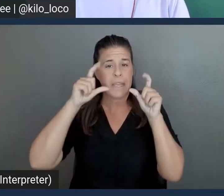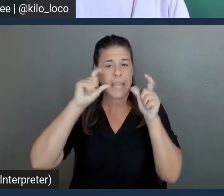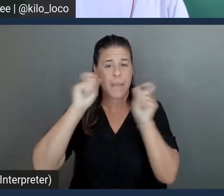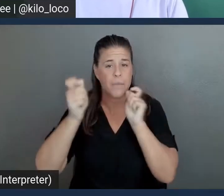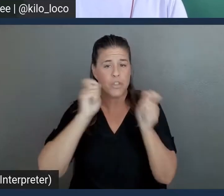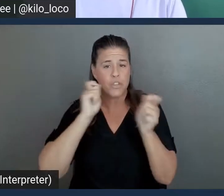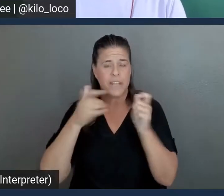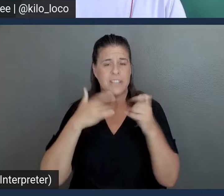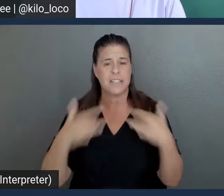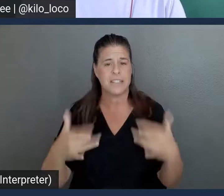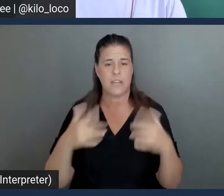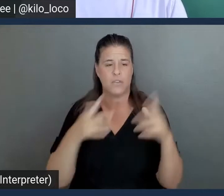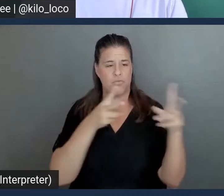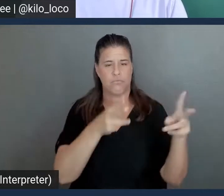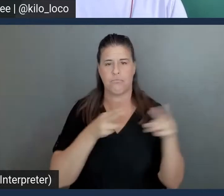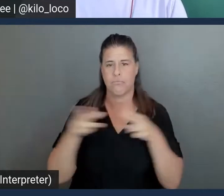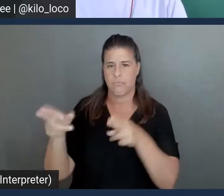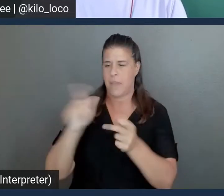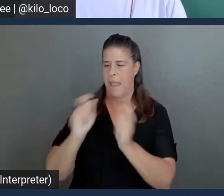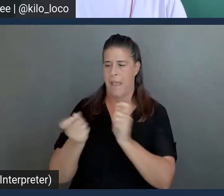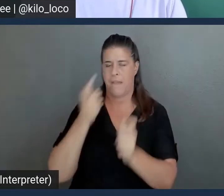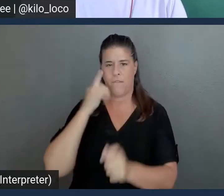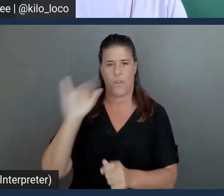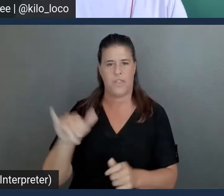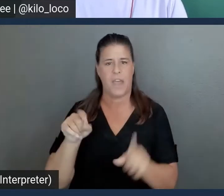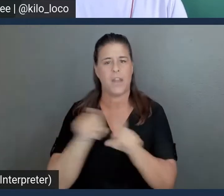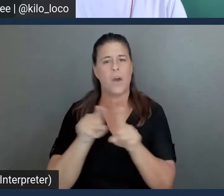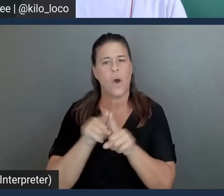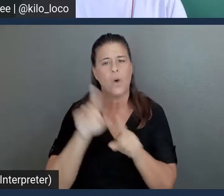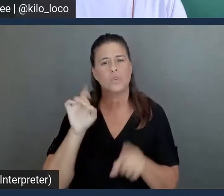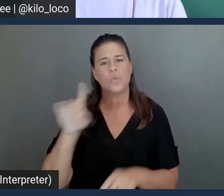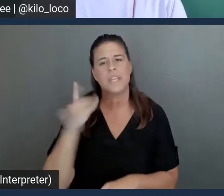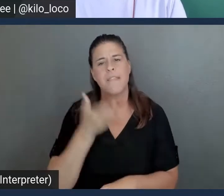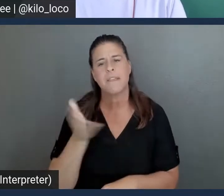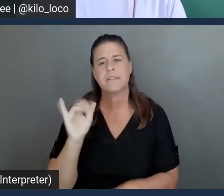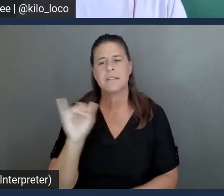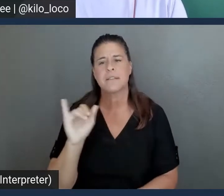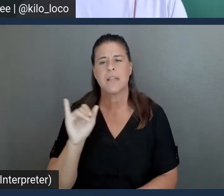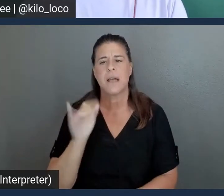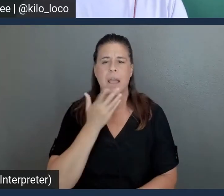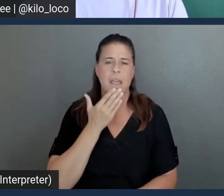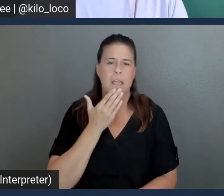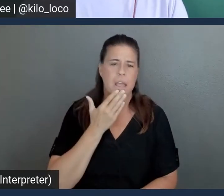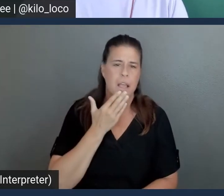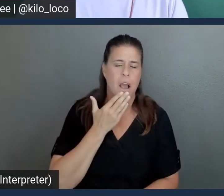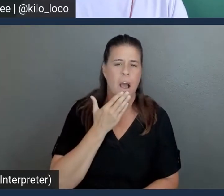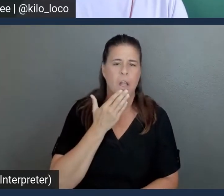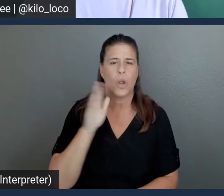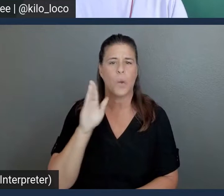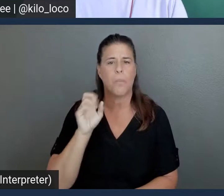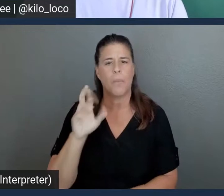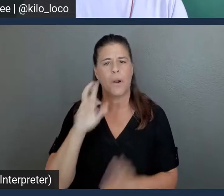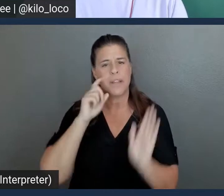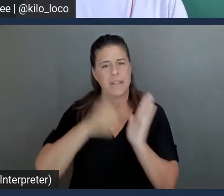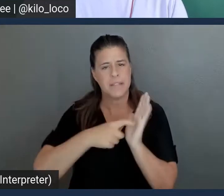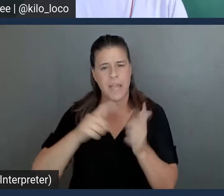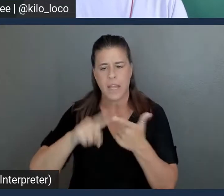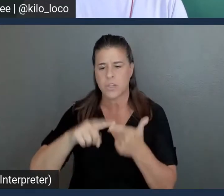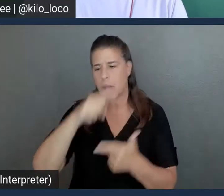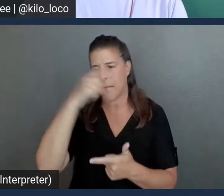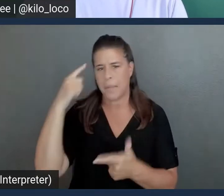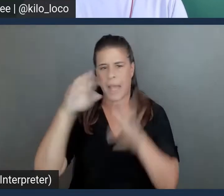often used for edits, and also did things like color bar detection as well as black